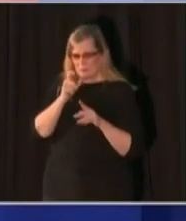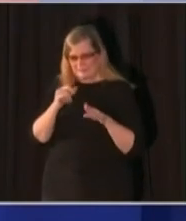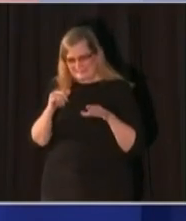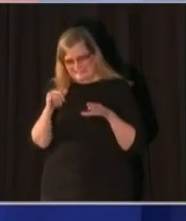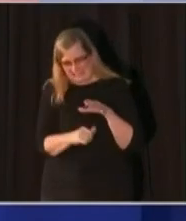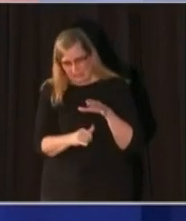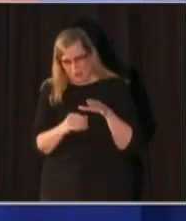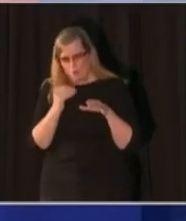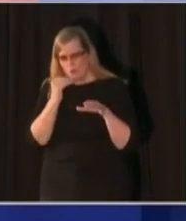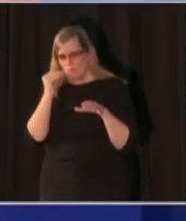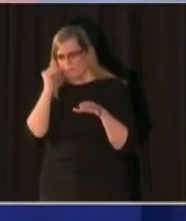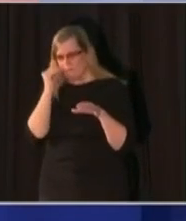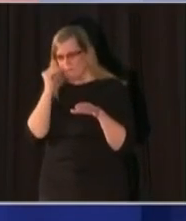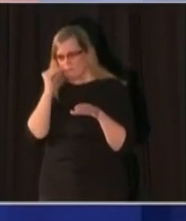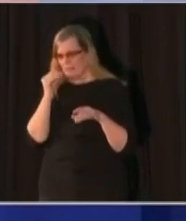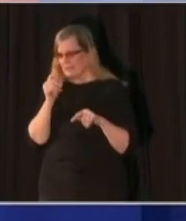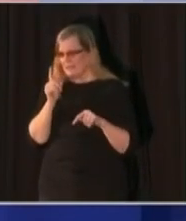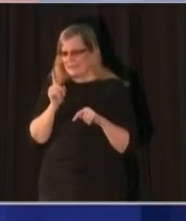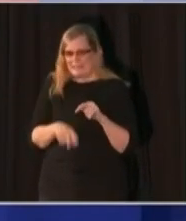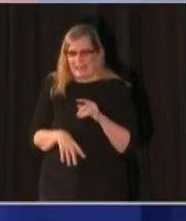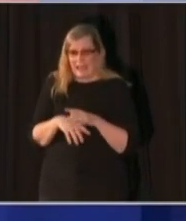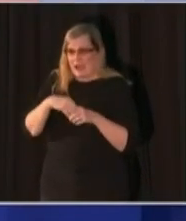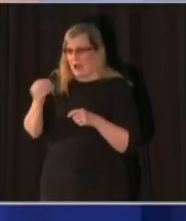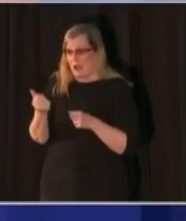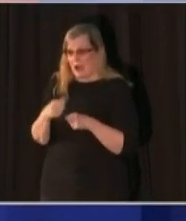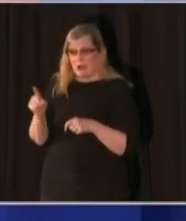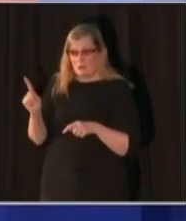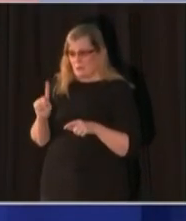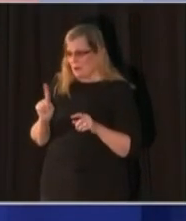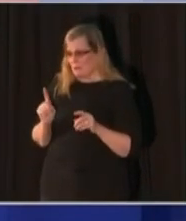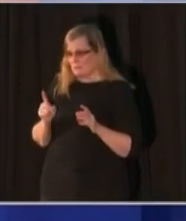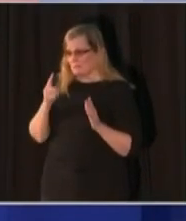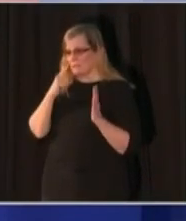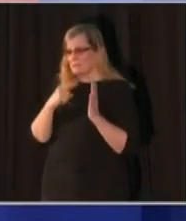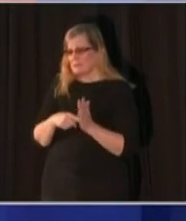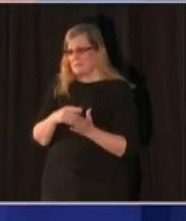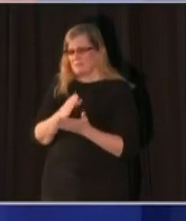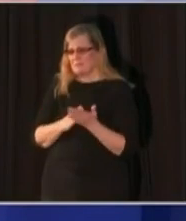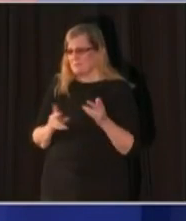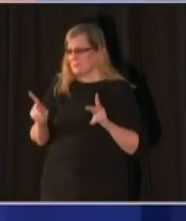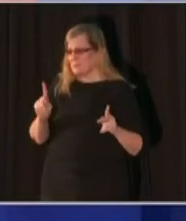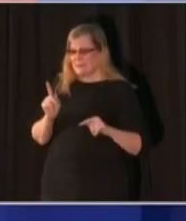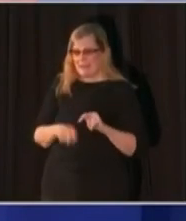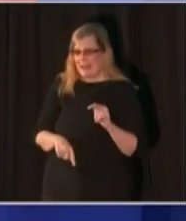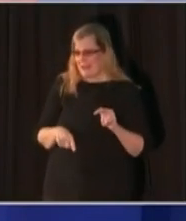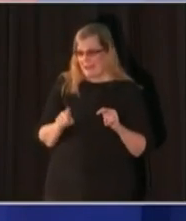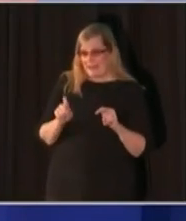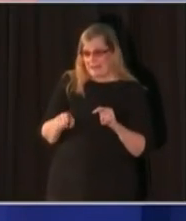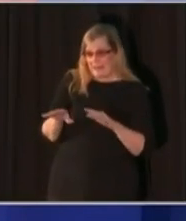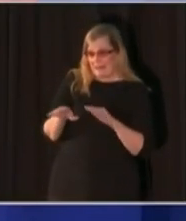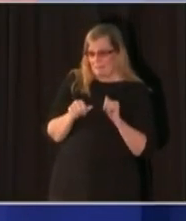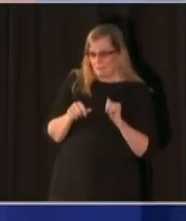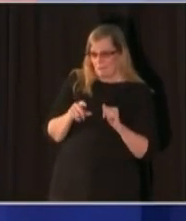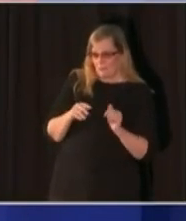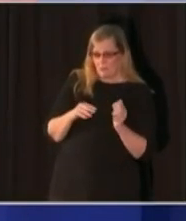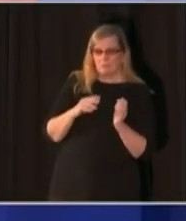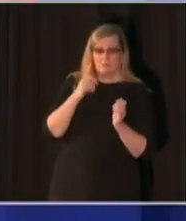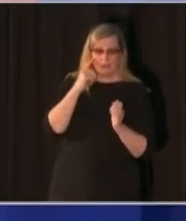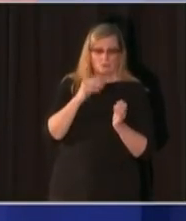items. For example, we know that there are residents who are not able to leave their homes because they've been advised to self-quarantine, and